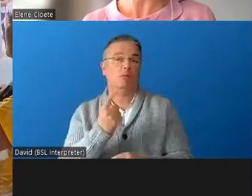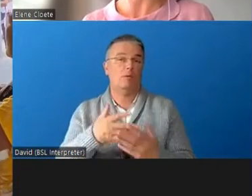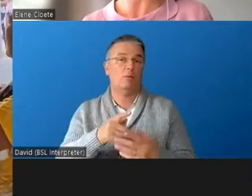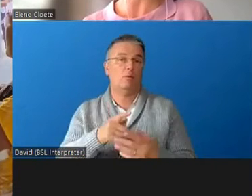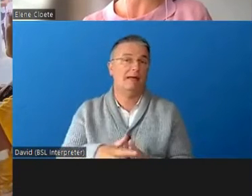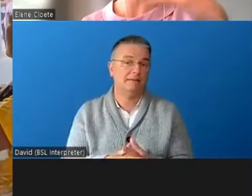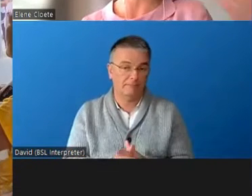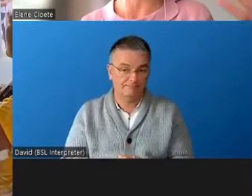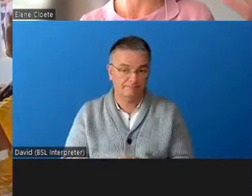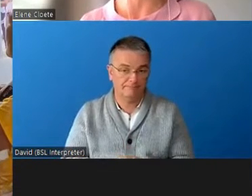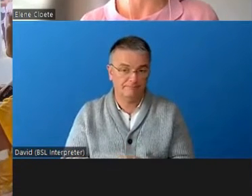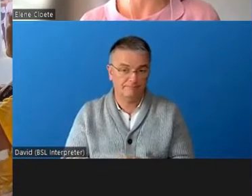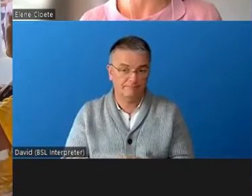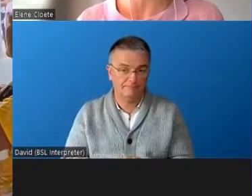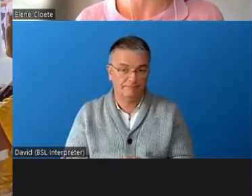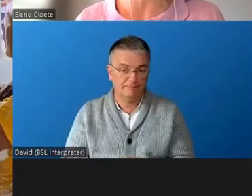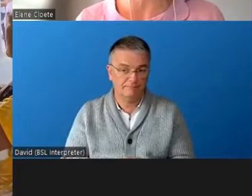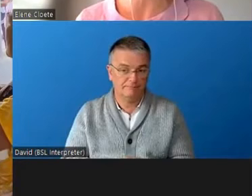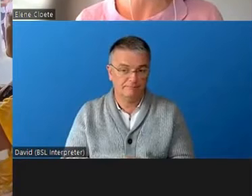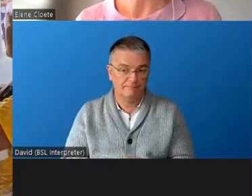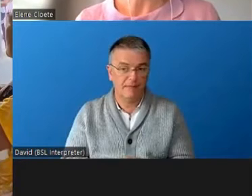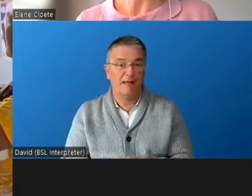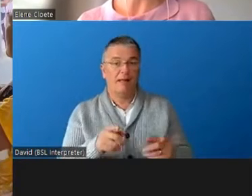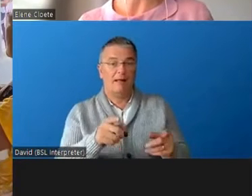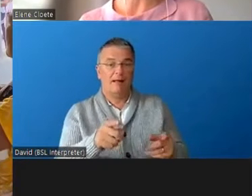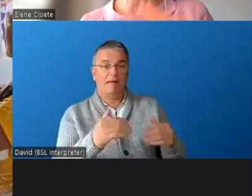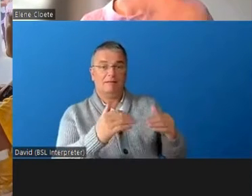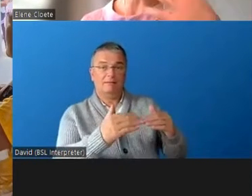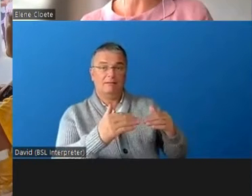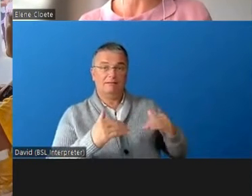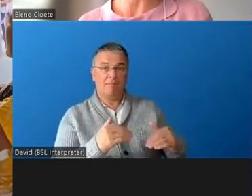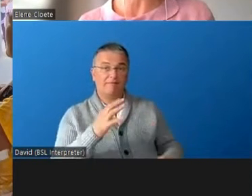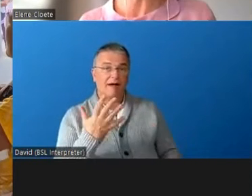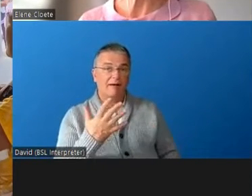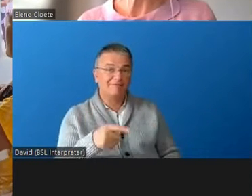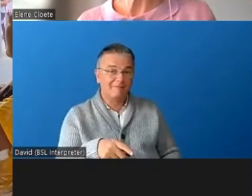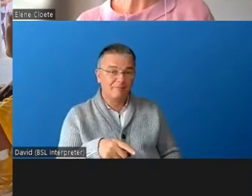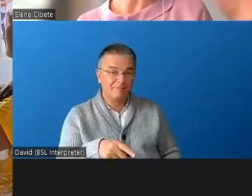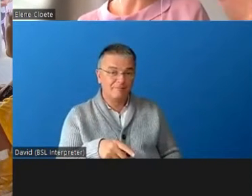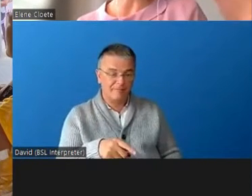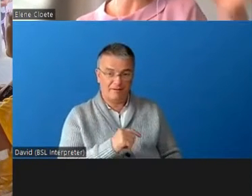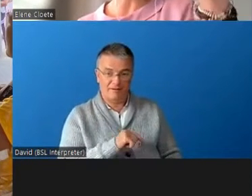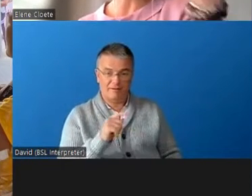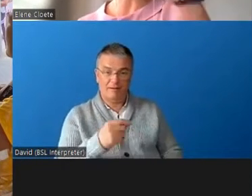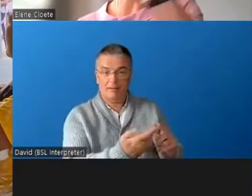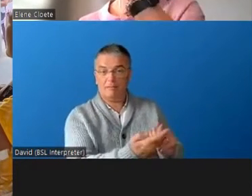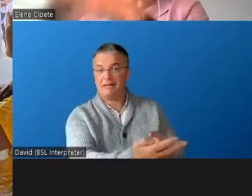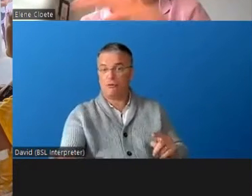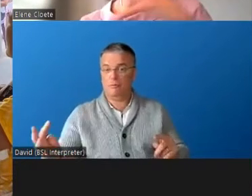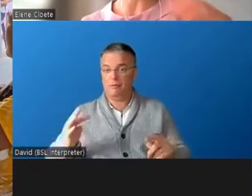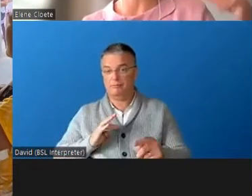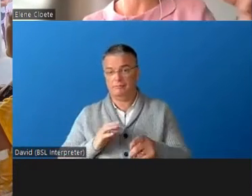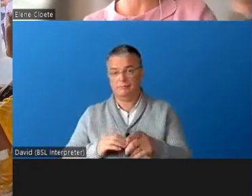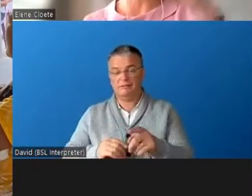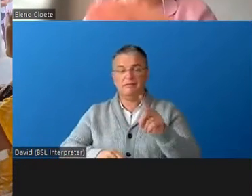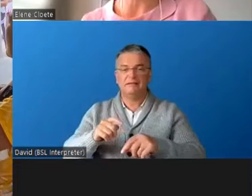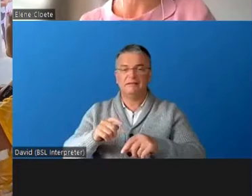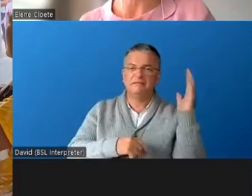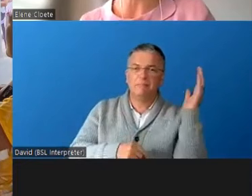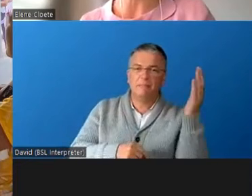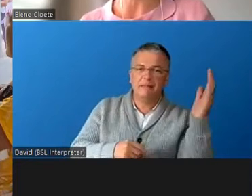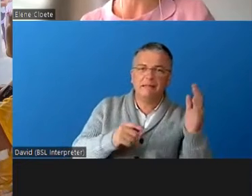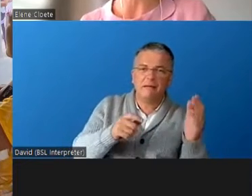And that's then step number 5. Coming back to the bigger group, The different spokespeople from the